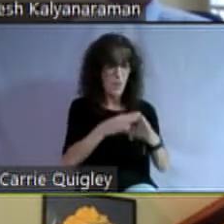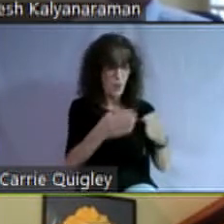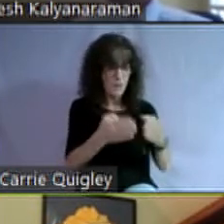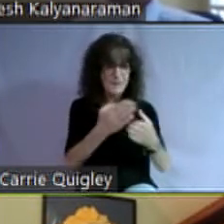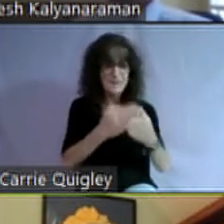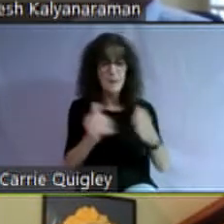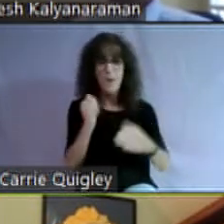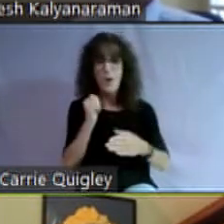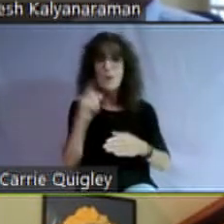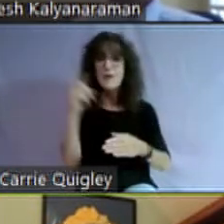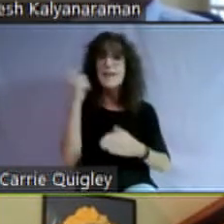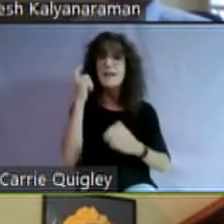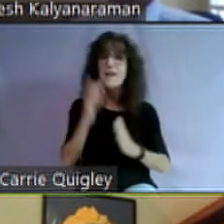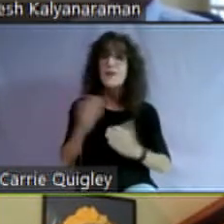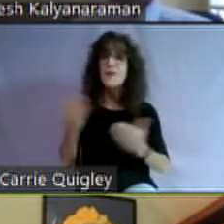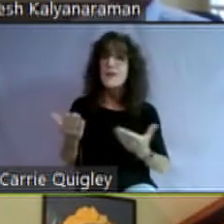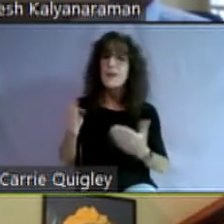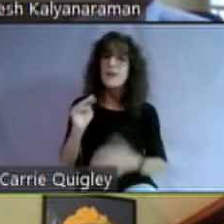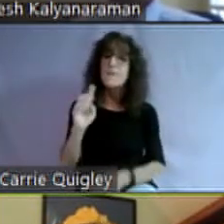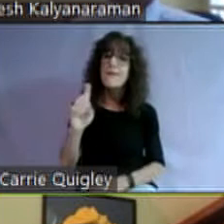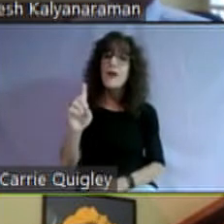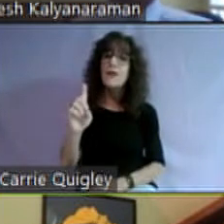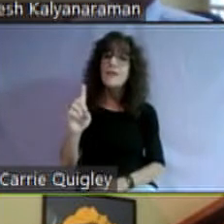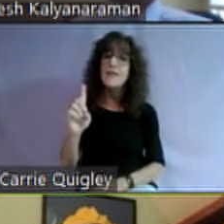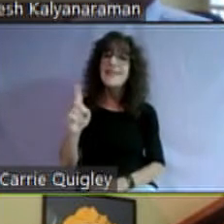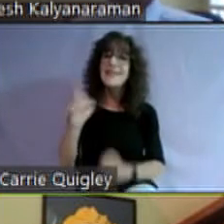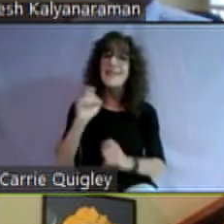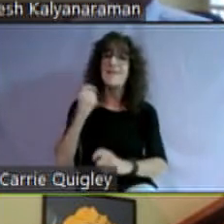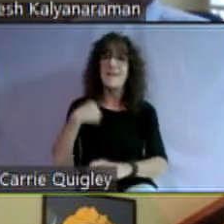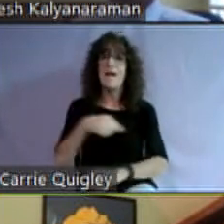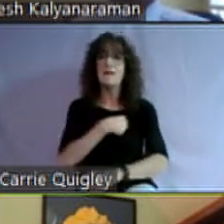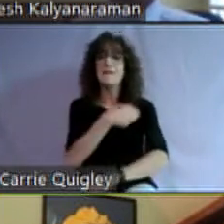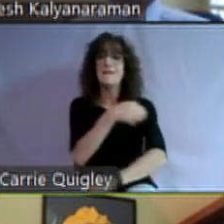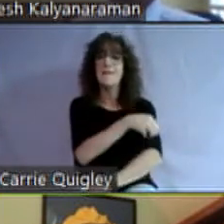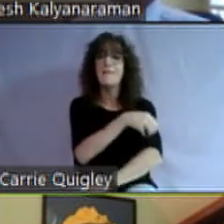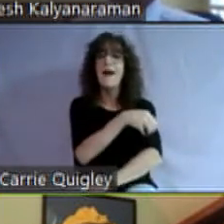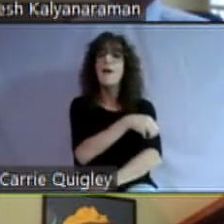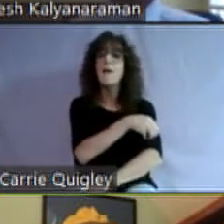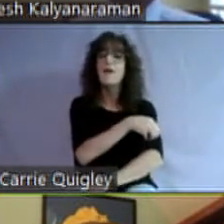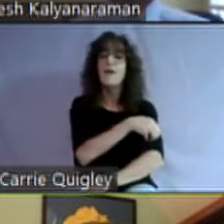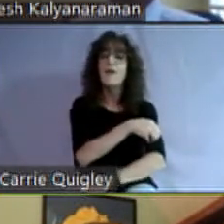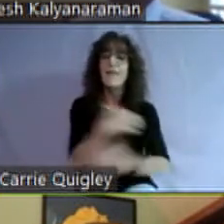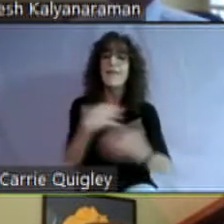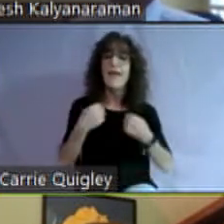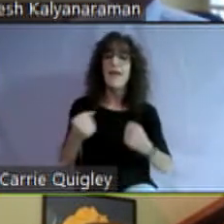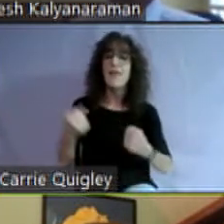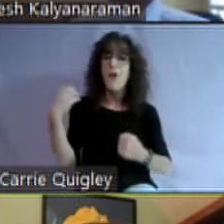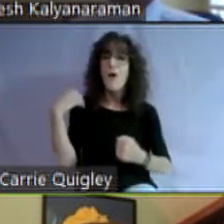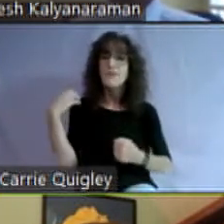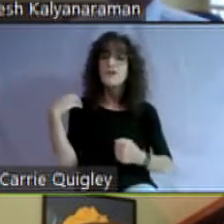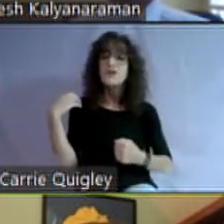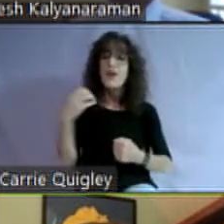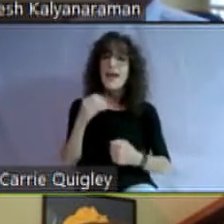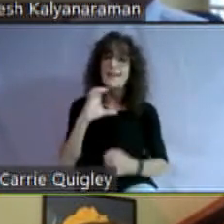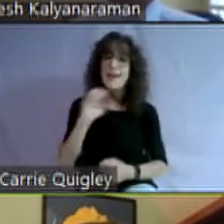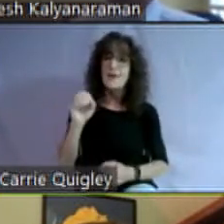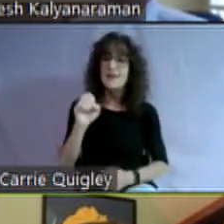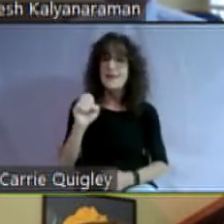the governor has given that authority to the counties, the health officer and the county executive. And